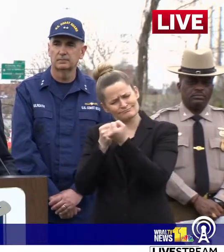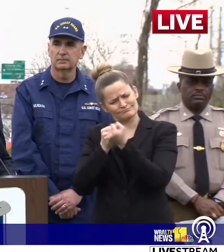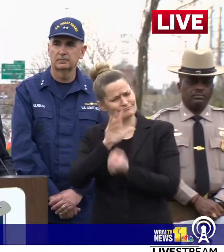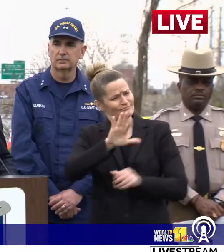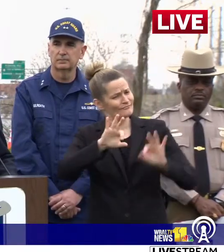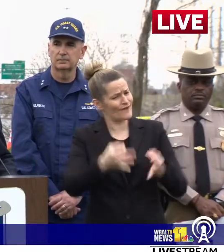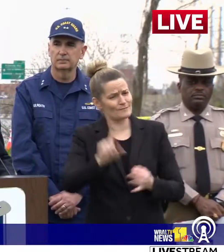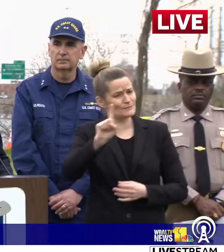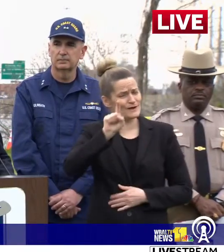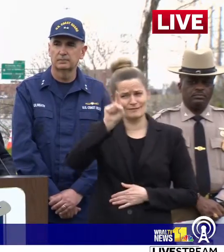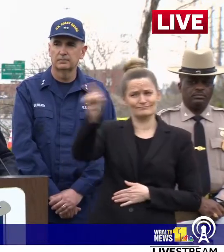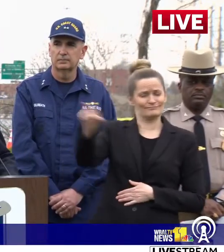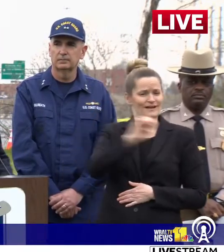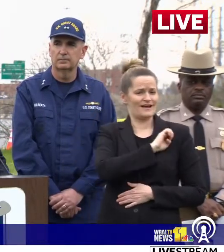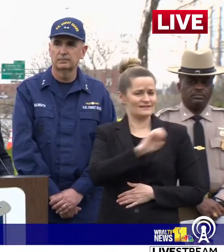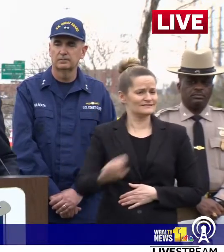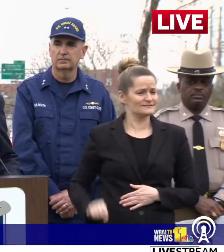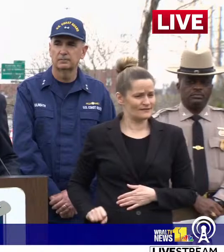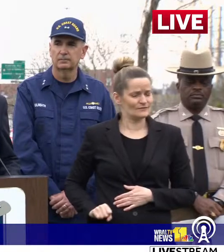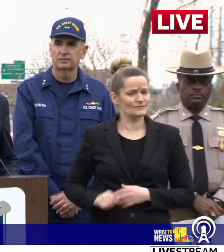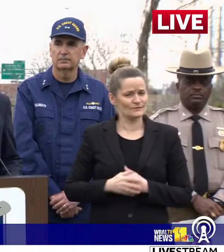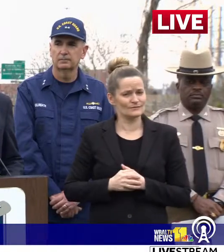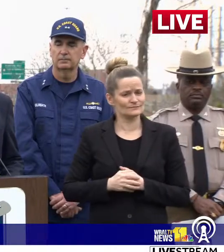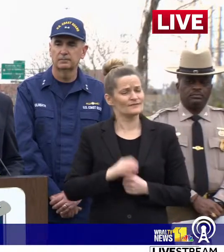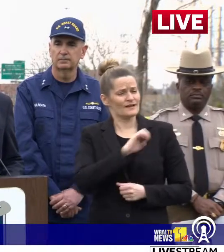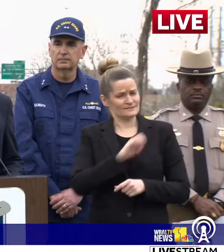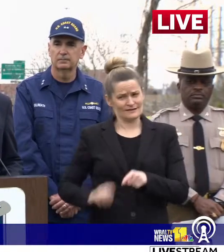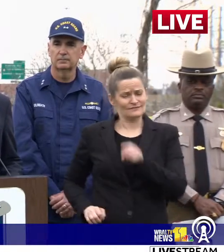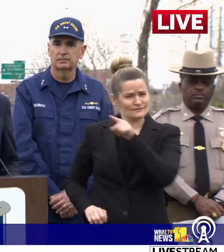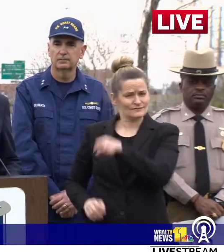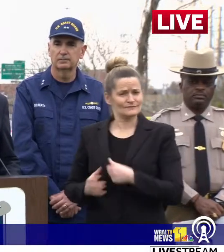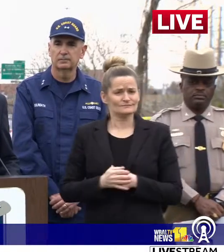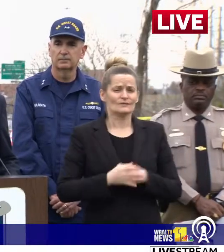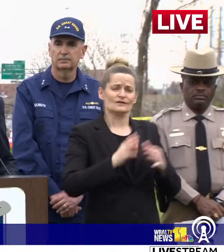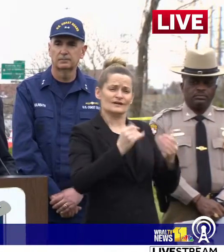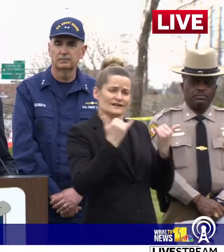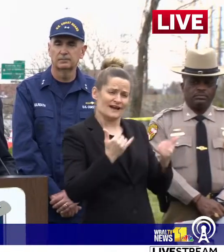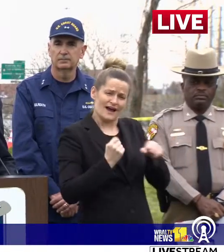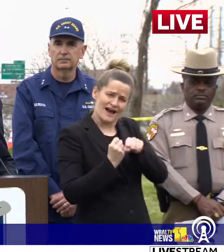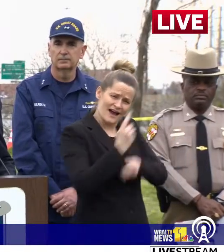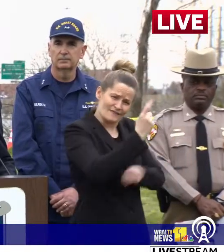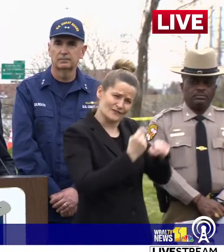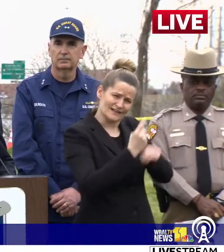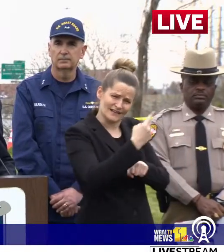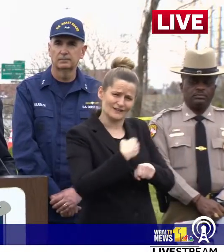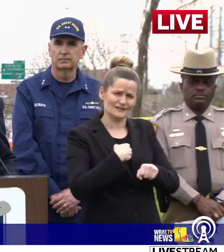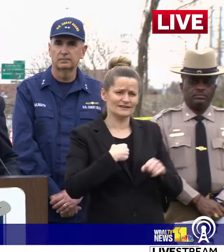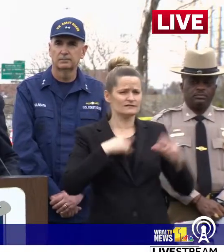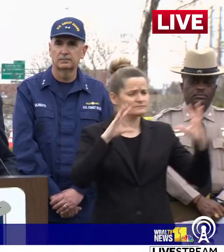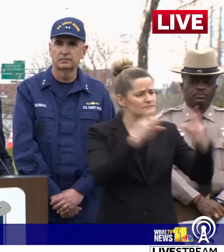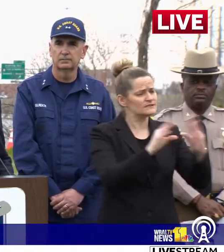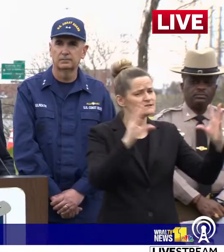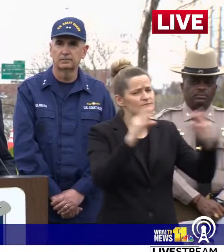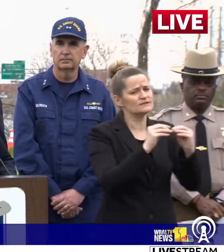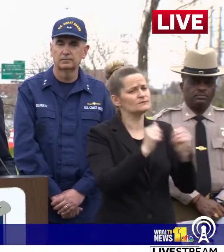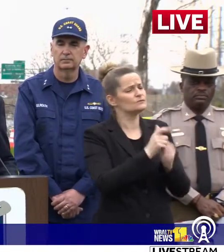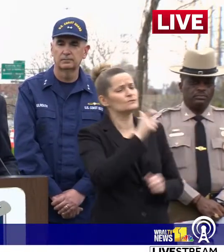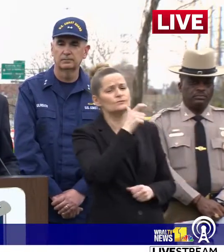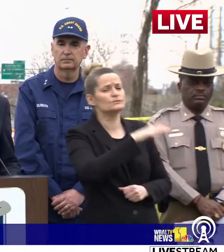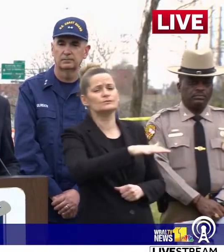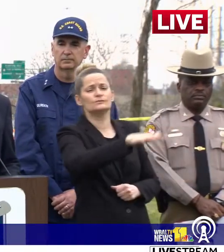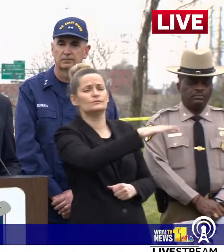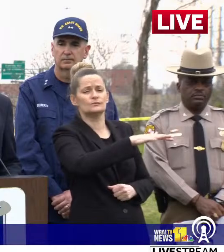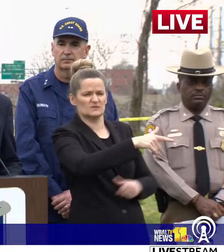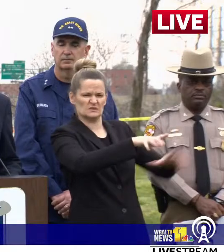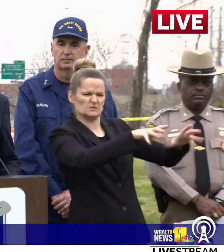County. And I meet with the bond rating agencies every year, and I talk to them about what makes our economy so strong. Why